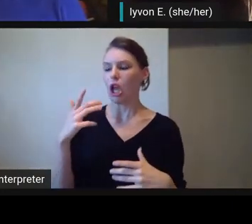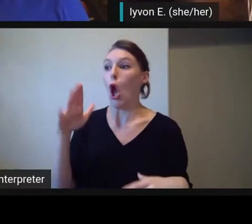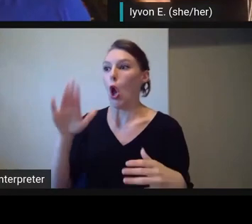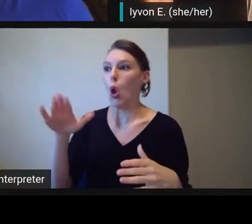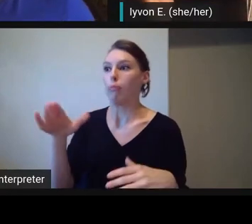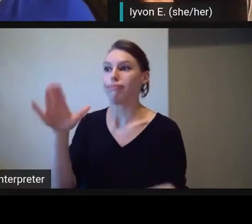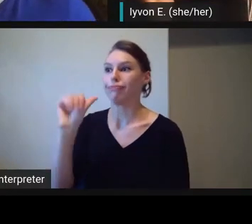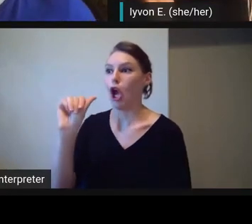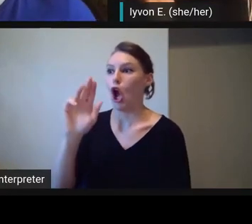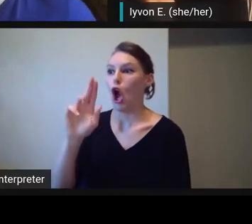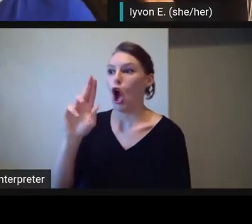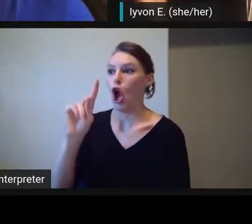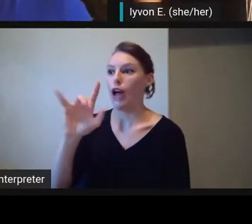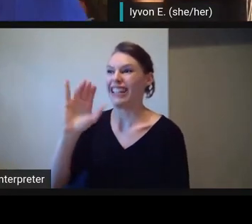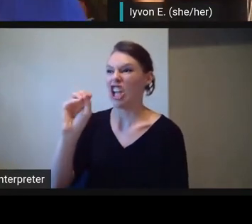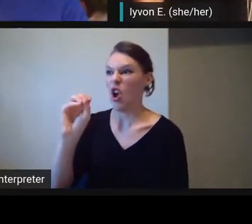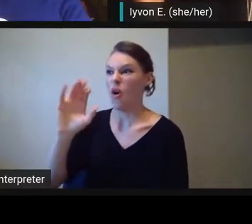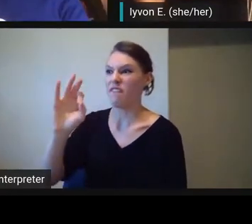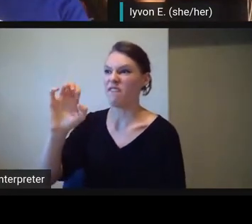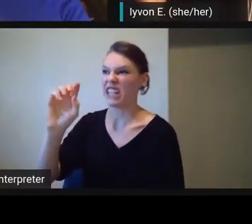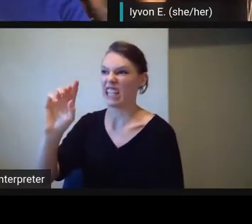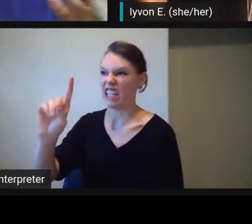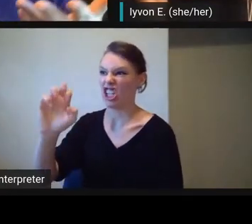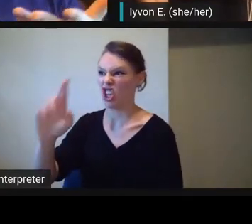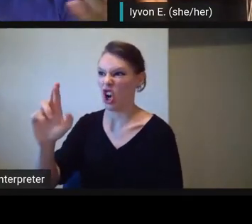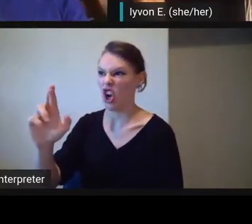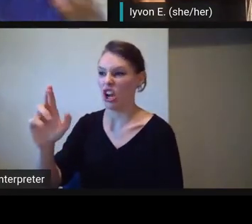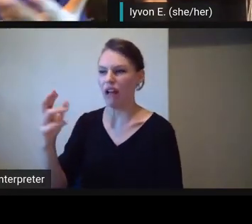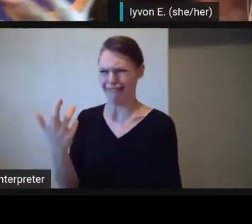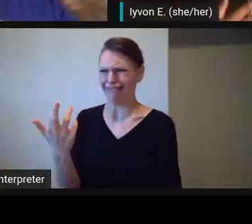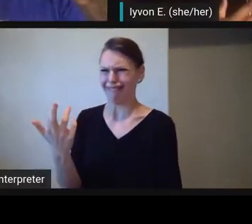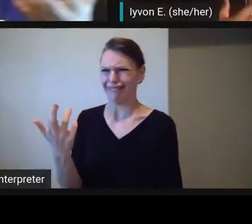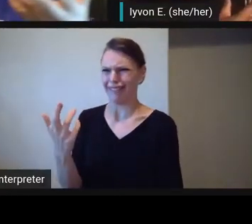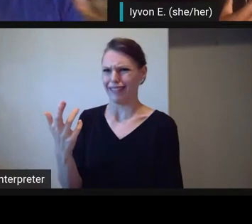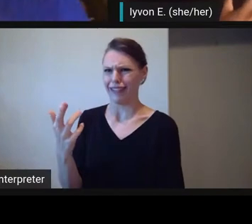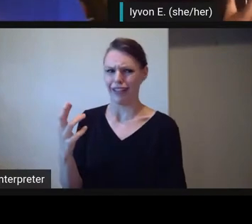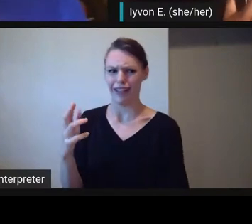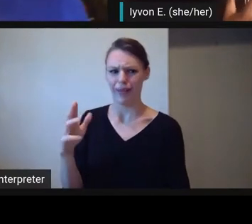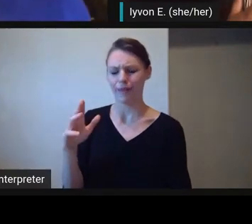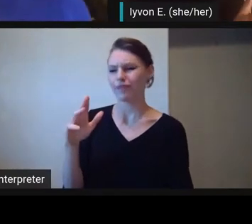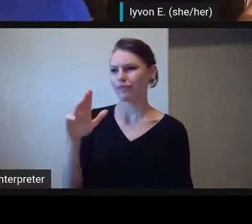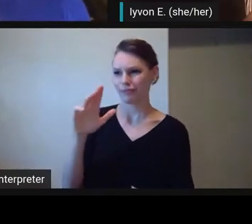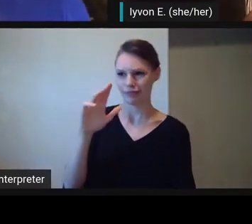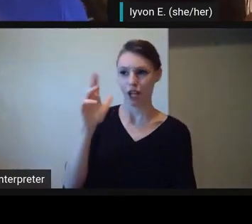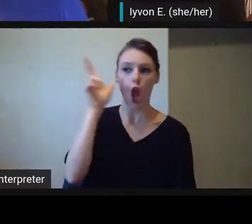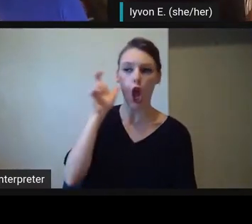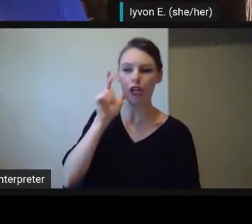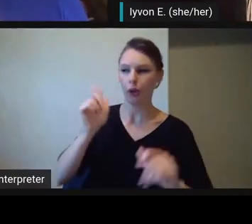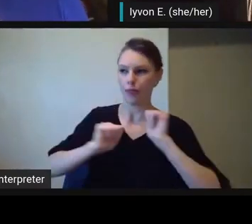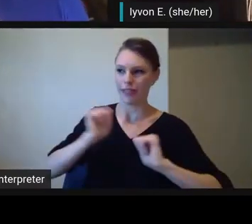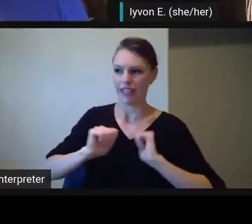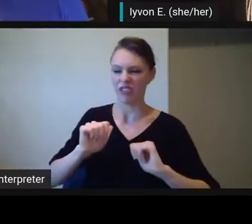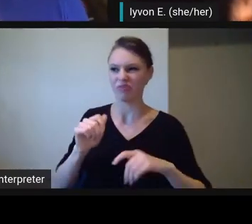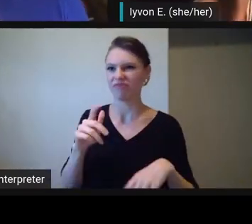like, but everyone before now was saying that wasn't real theater. Like, I got that a lot for Parsnipship. Like,